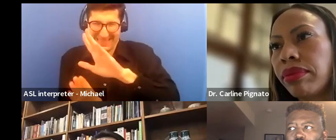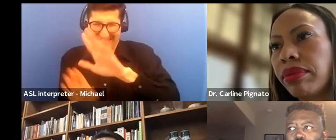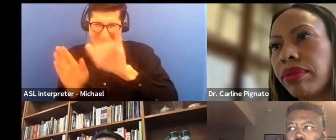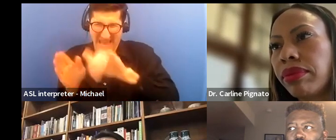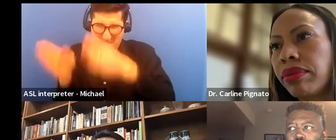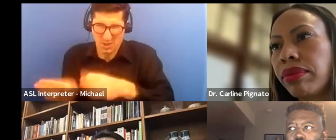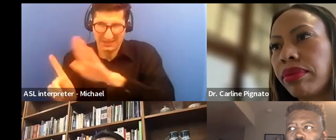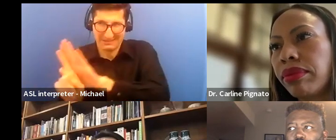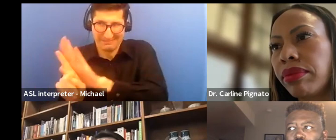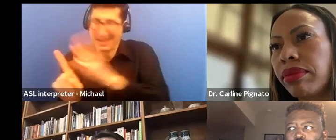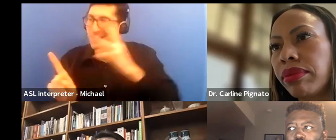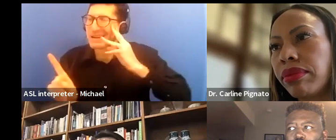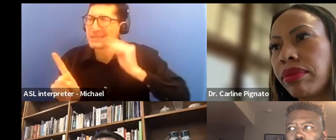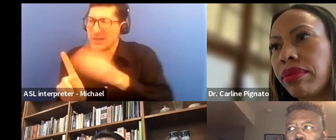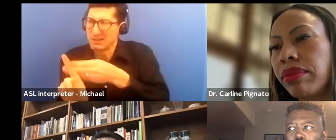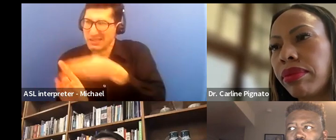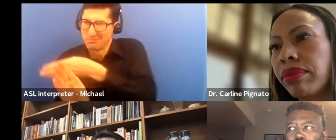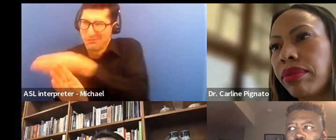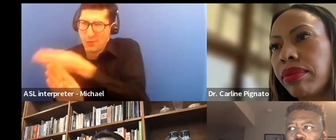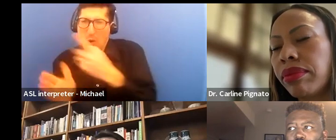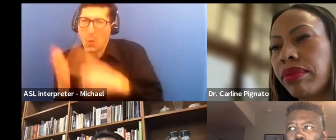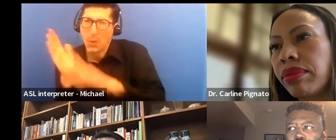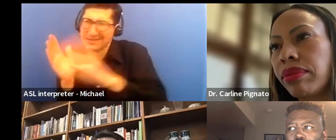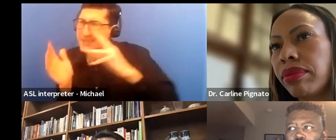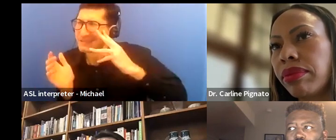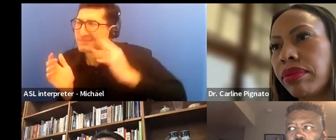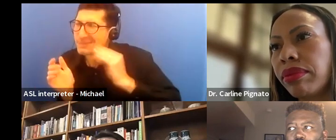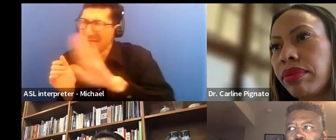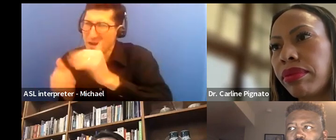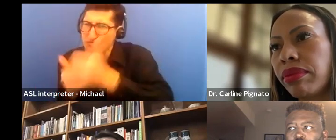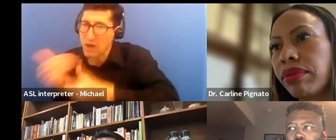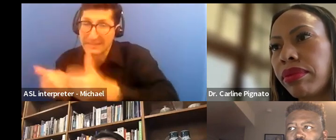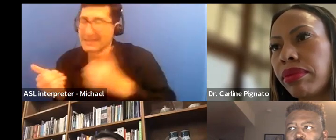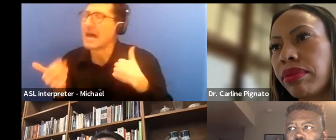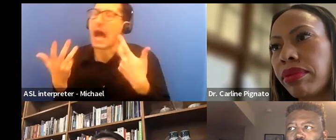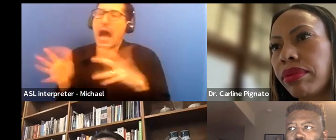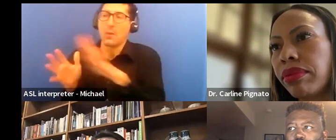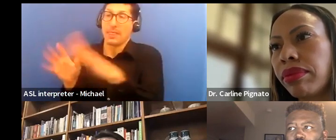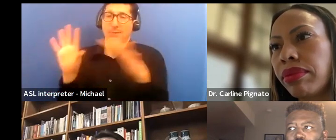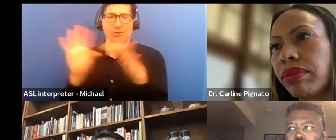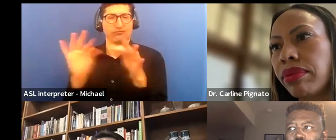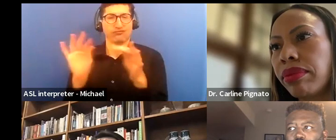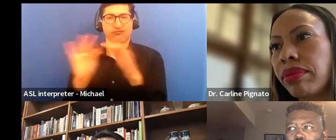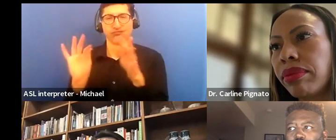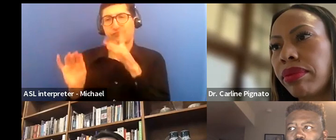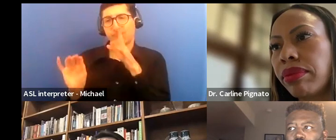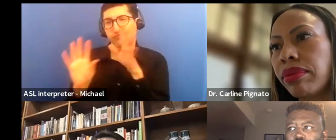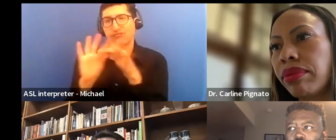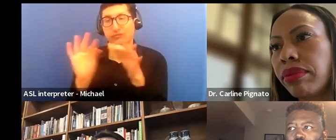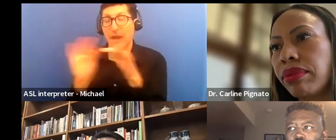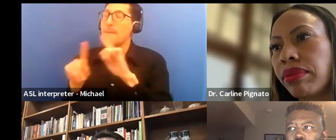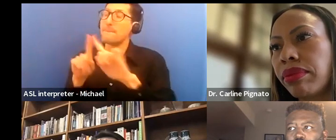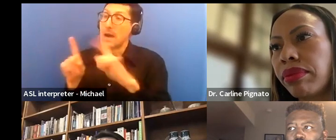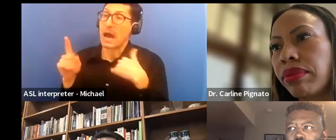you? How did you think his process was? So it's a little bit different than them just telling me about it. I'm also asking about feedback from